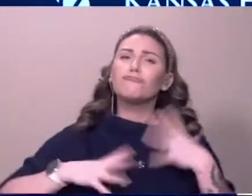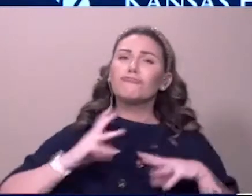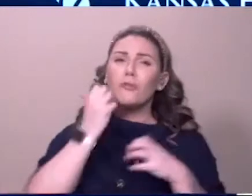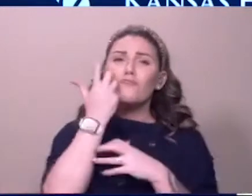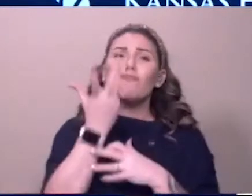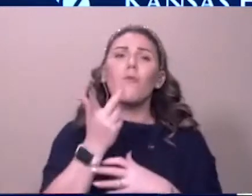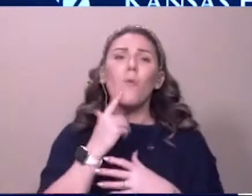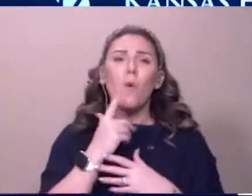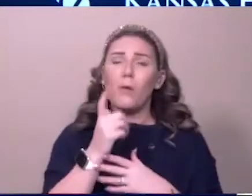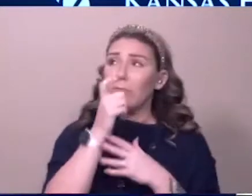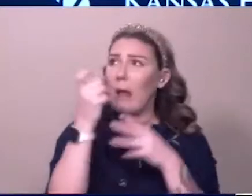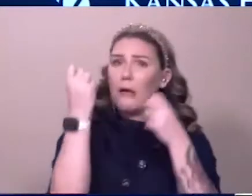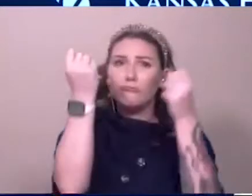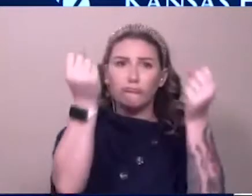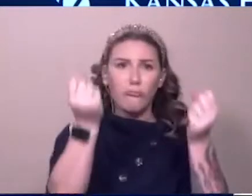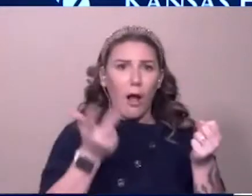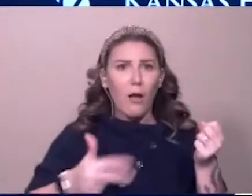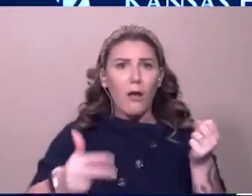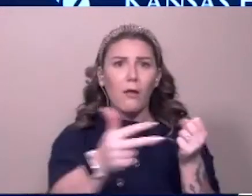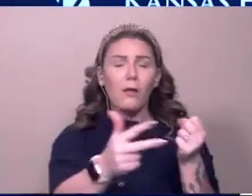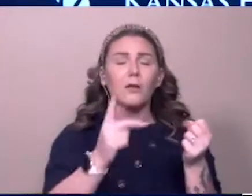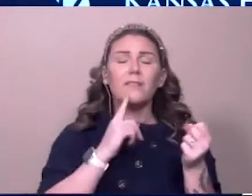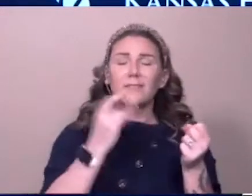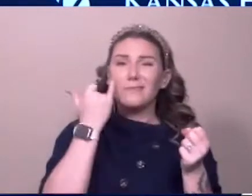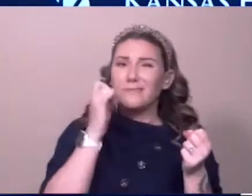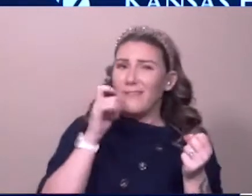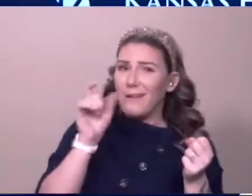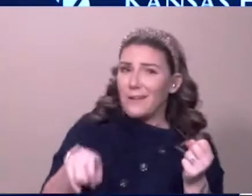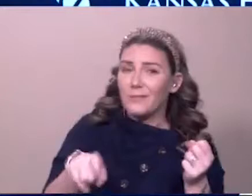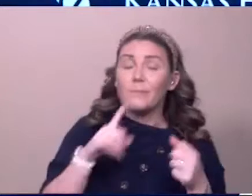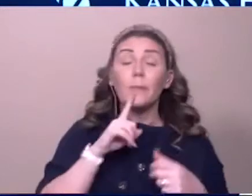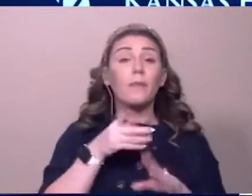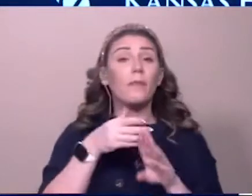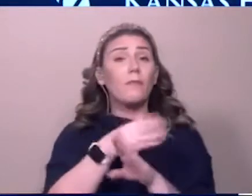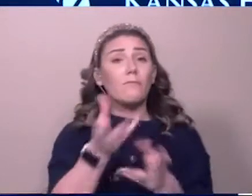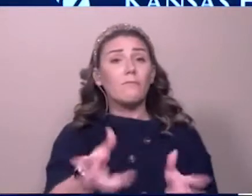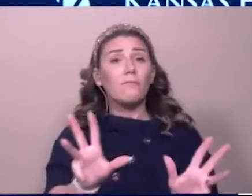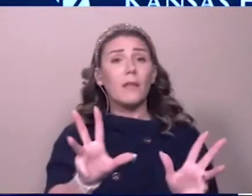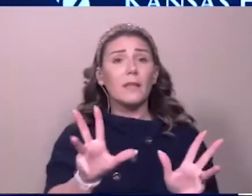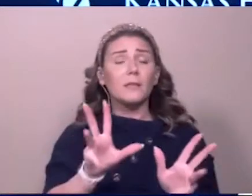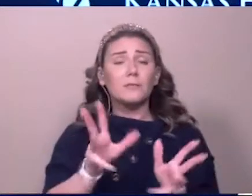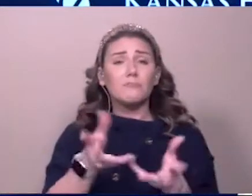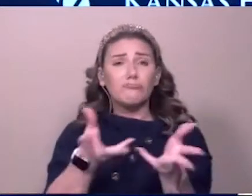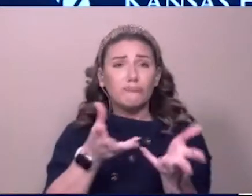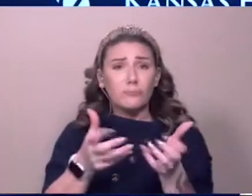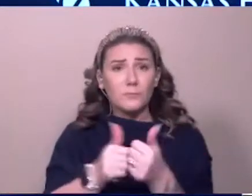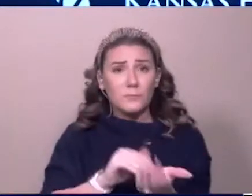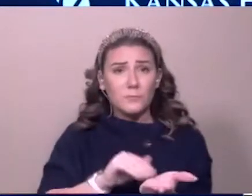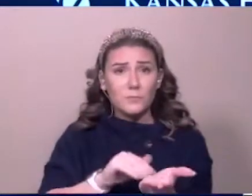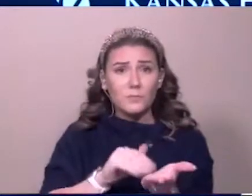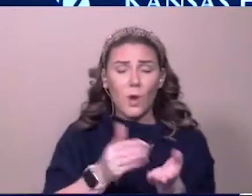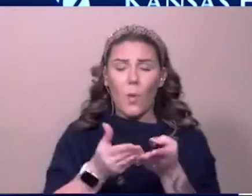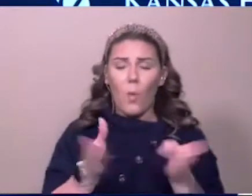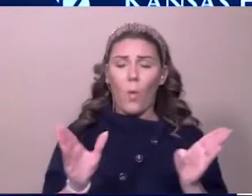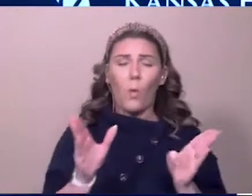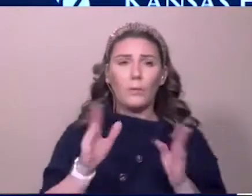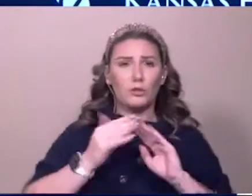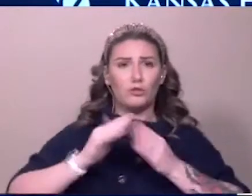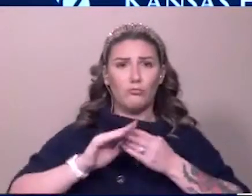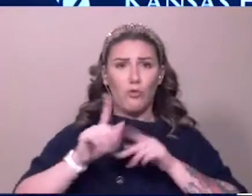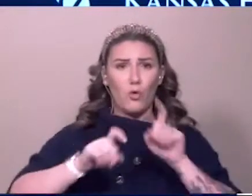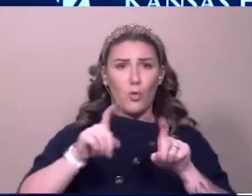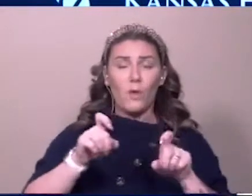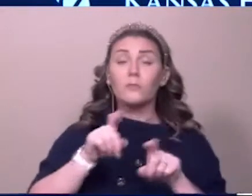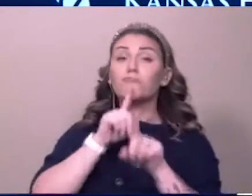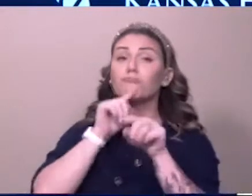to. After we hear from our physicians, we'll open up this to reporters and to the community for questions. We ask that reporters